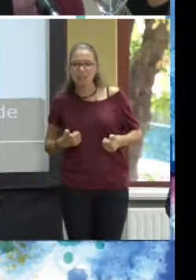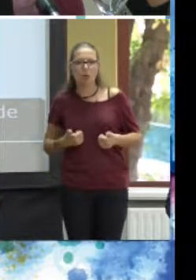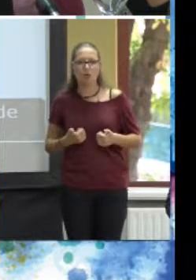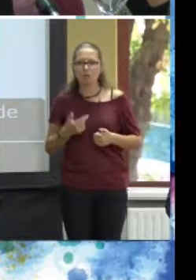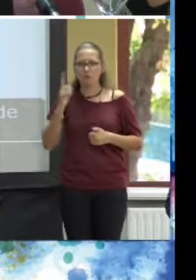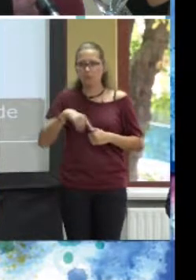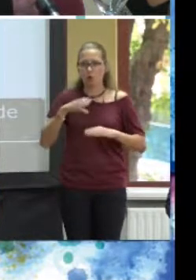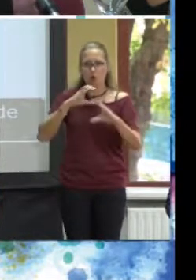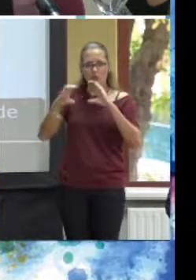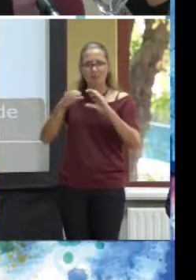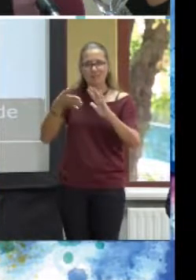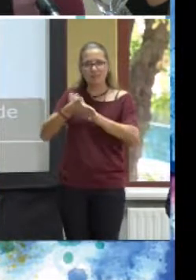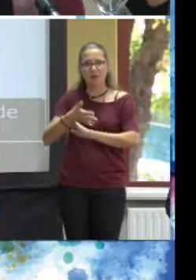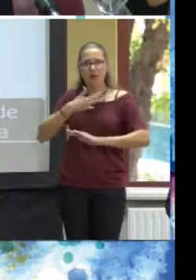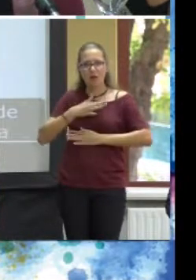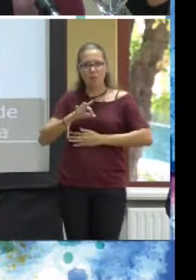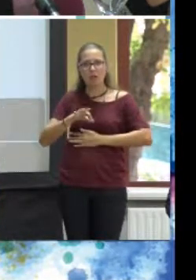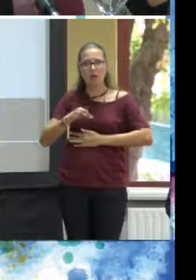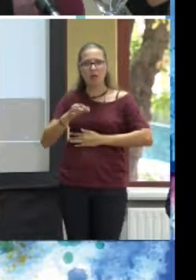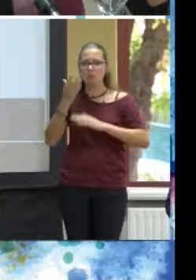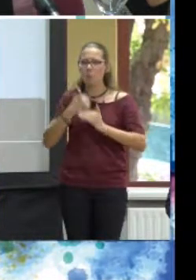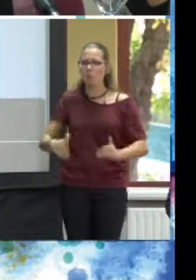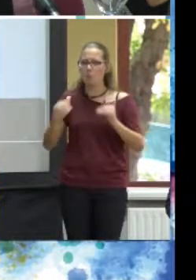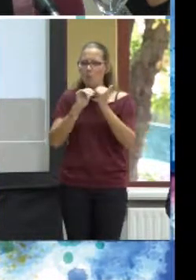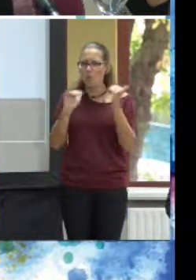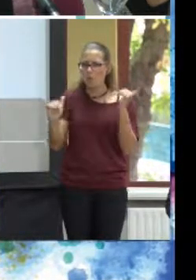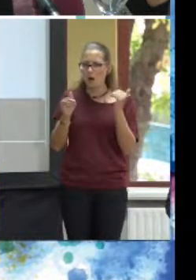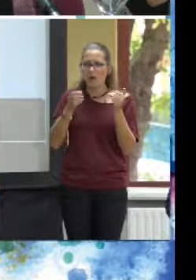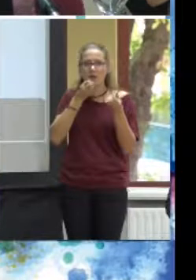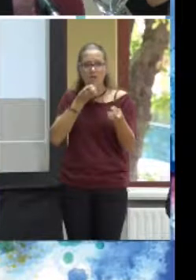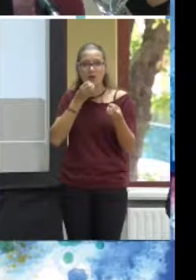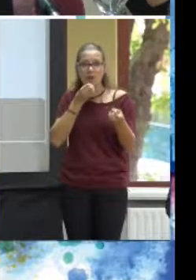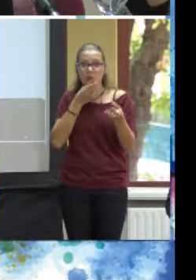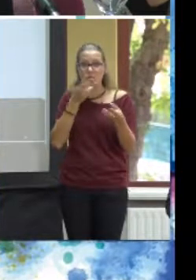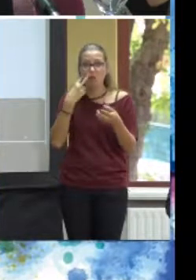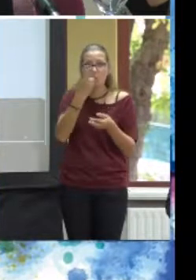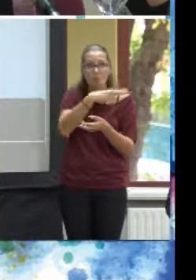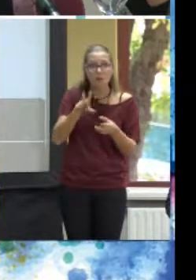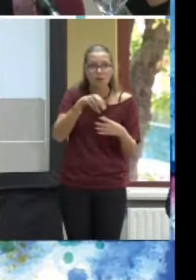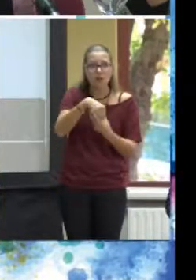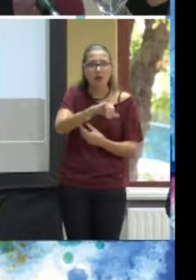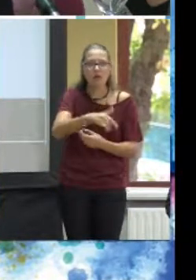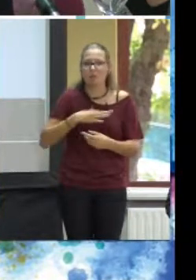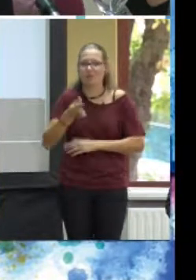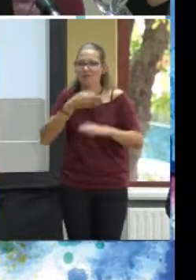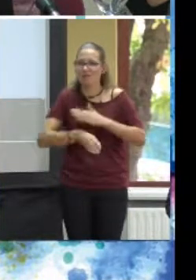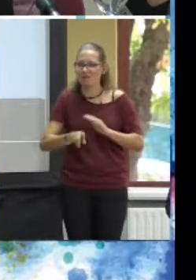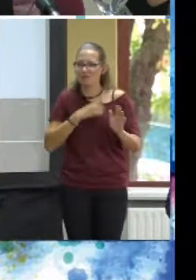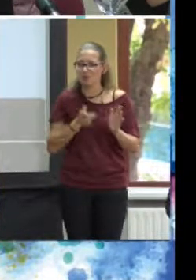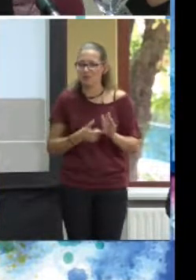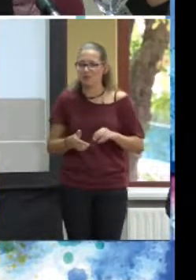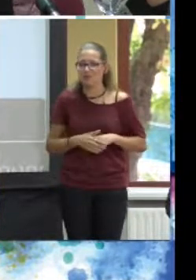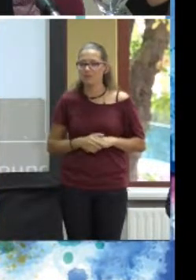about communication accessibility. I mean, to have equal grounds access to the information included in